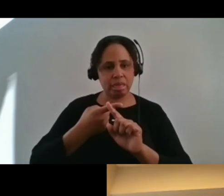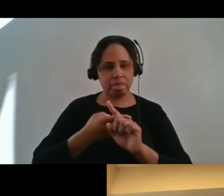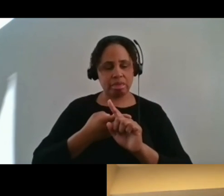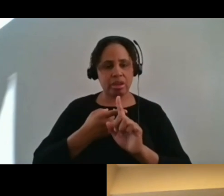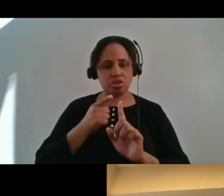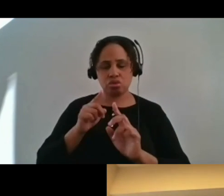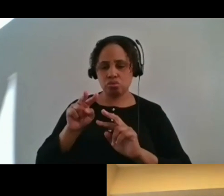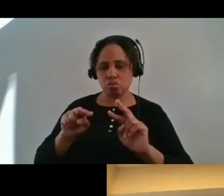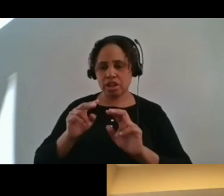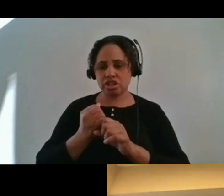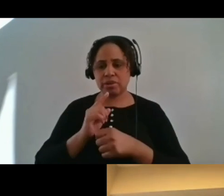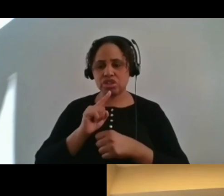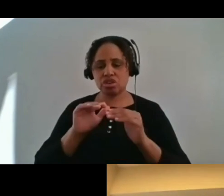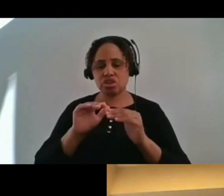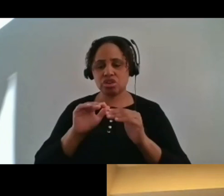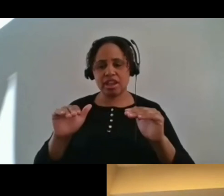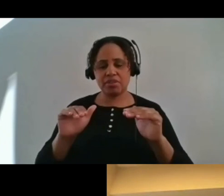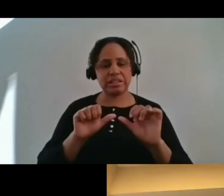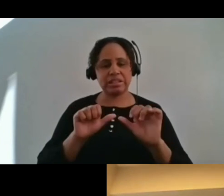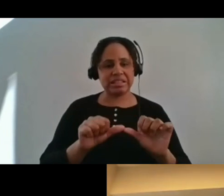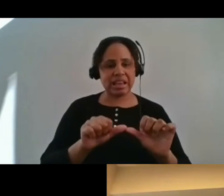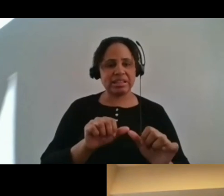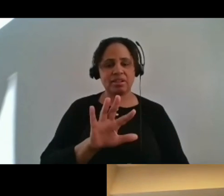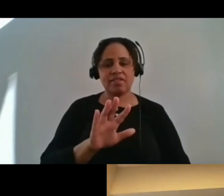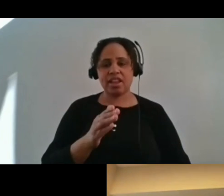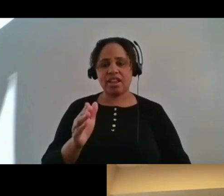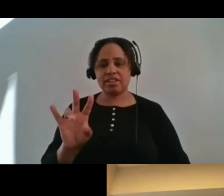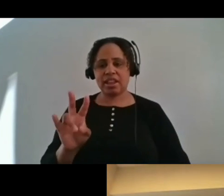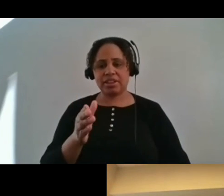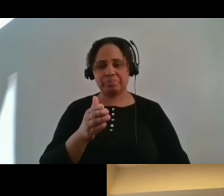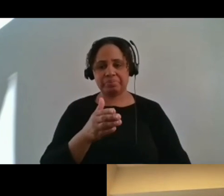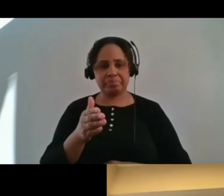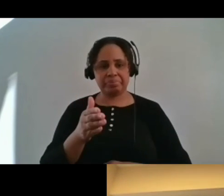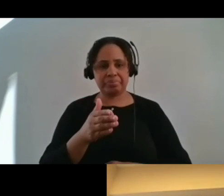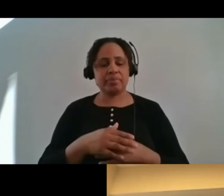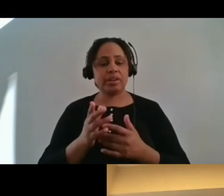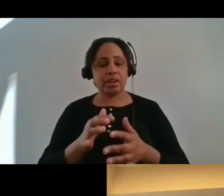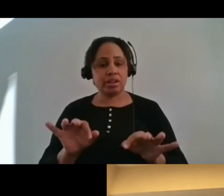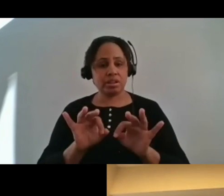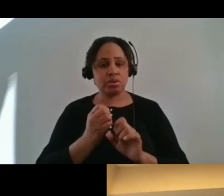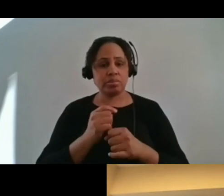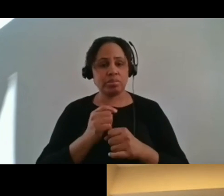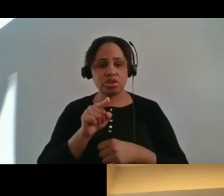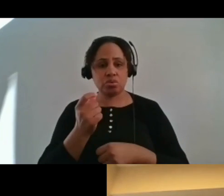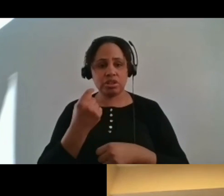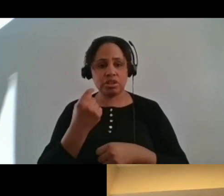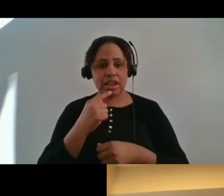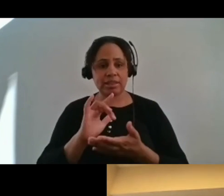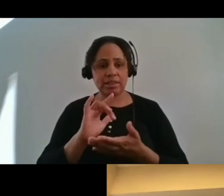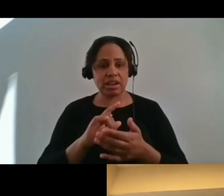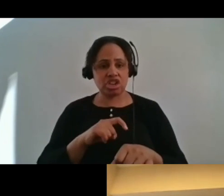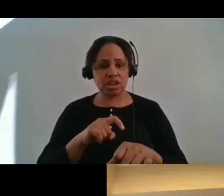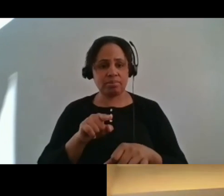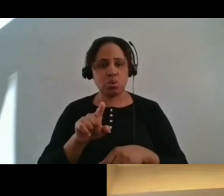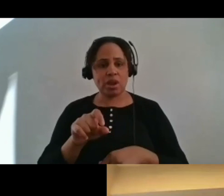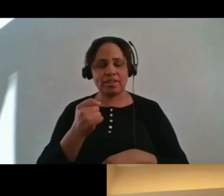the level stays between 5 and 7. And it is critical to make sure you take the medication on time. You have to take it twice a